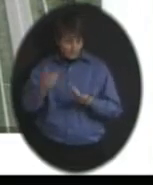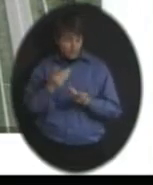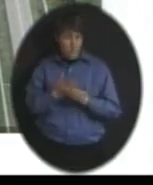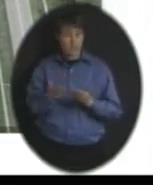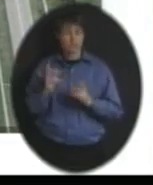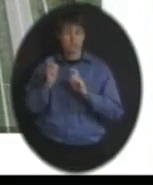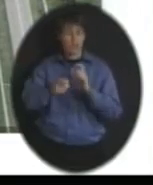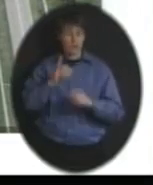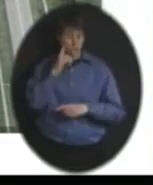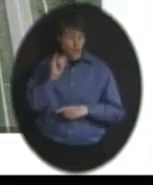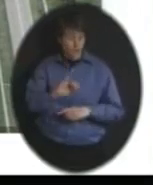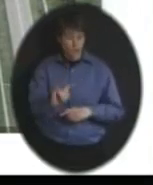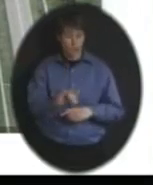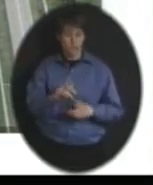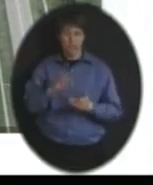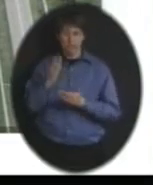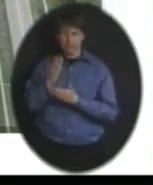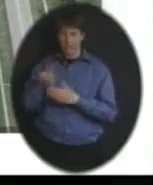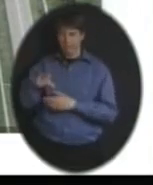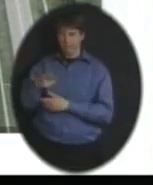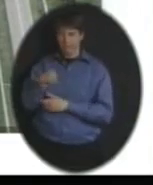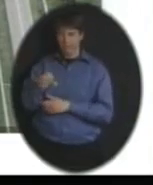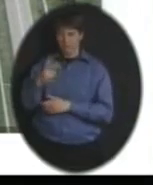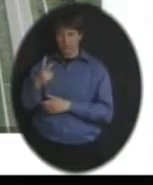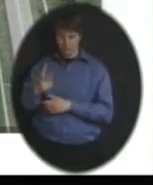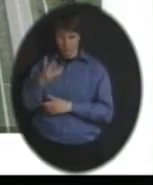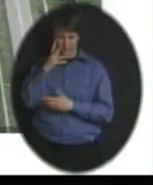will be finishing the bathrooms and concession stands.